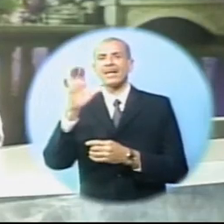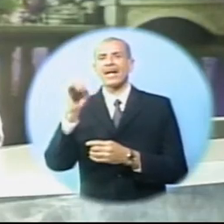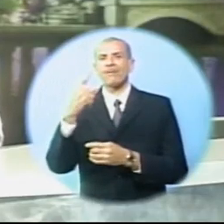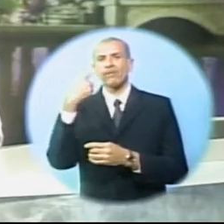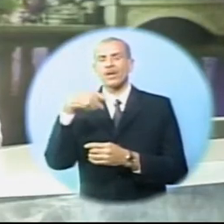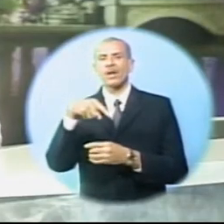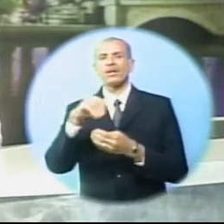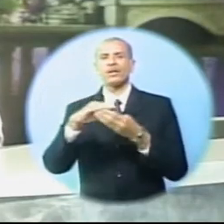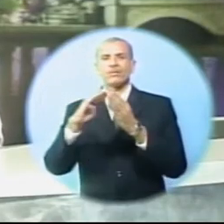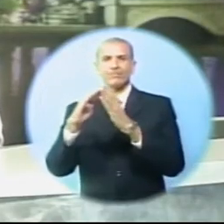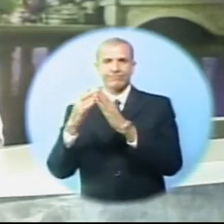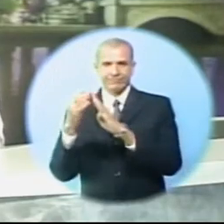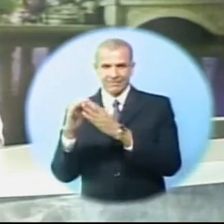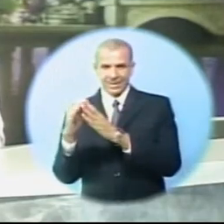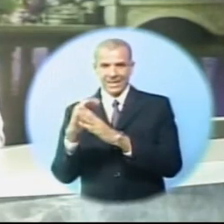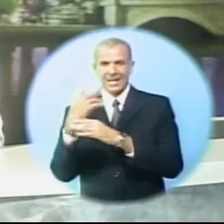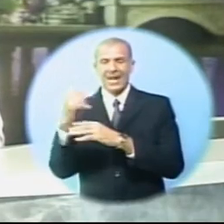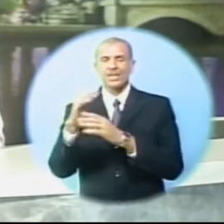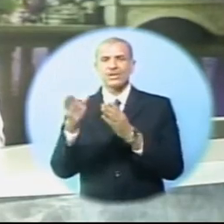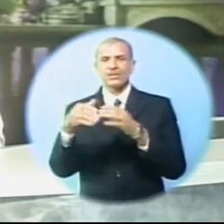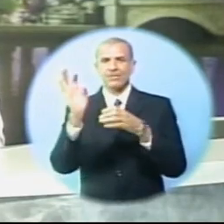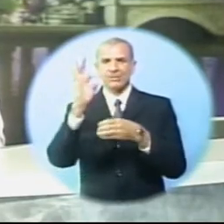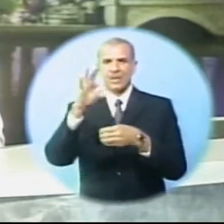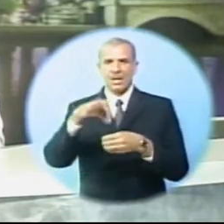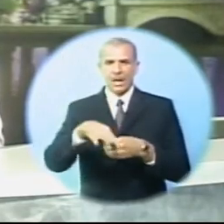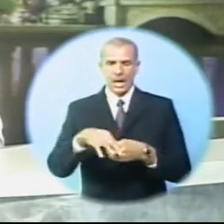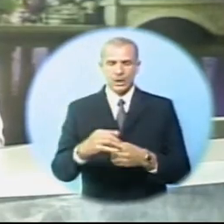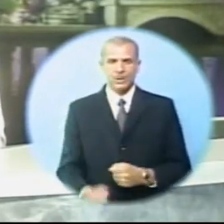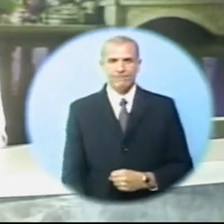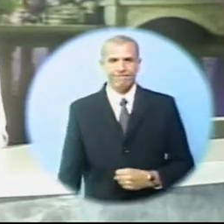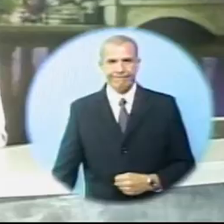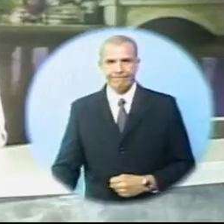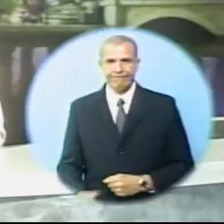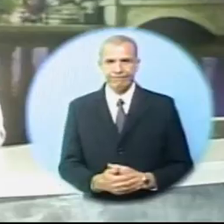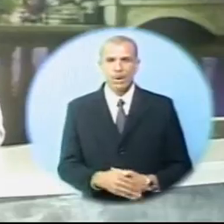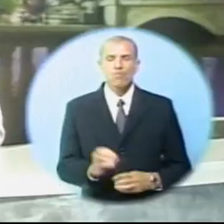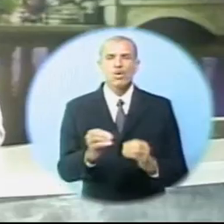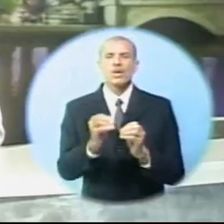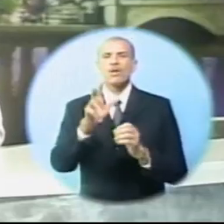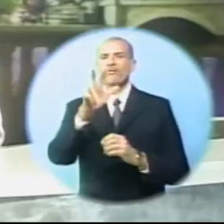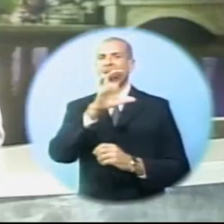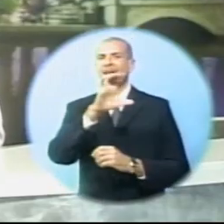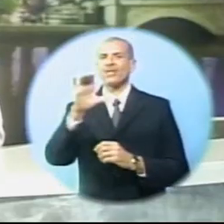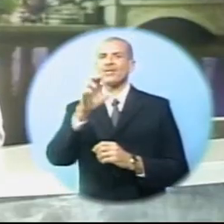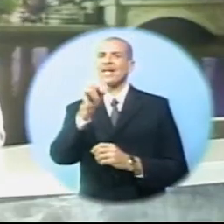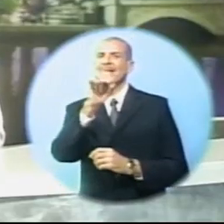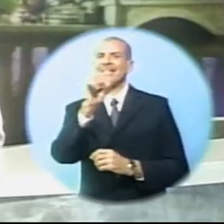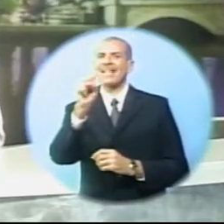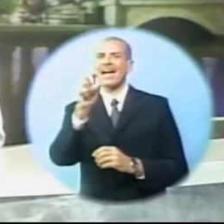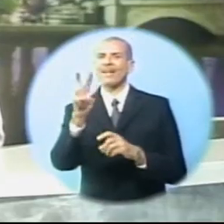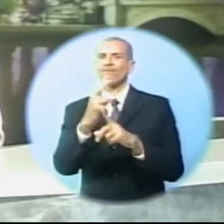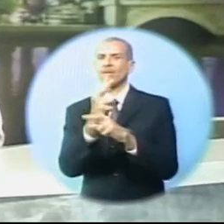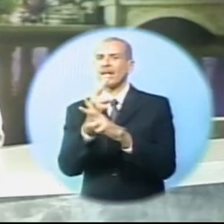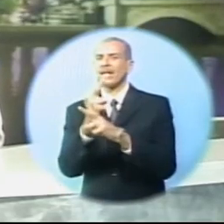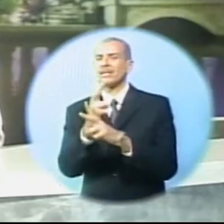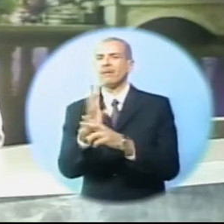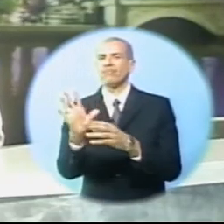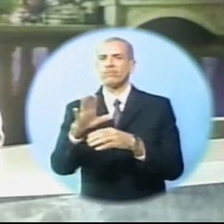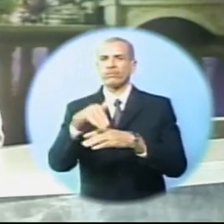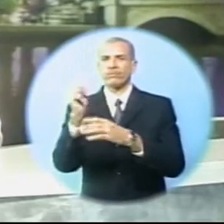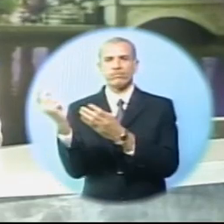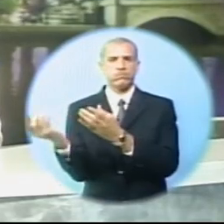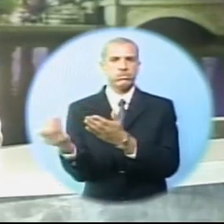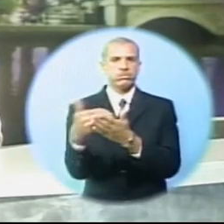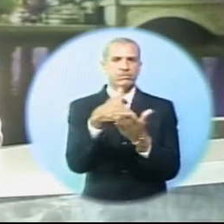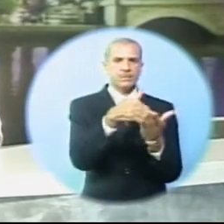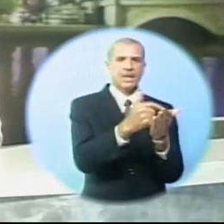for the constituency in the next general election. More than 300 Nissan vehicles are being recalled by local